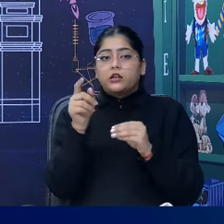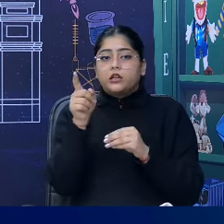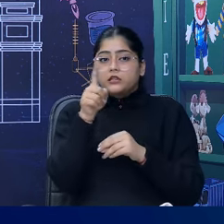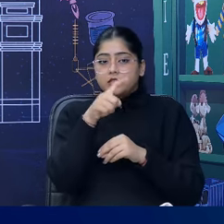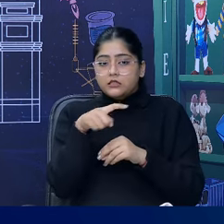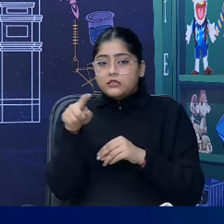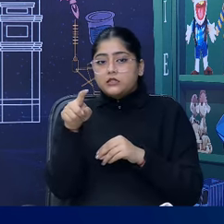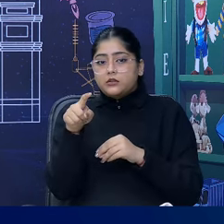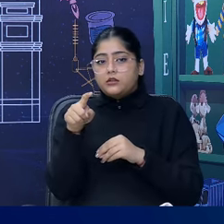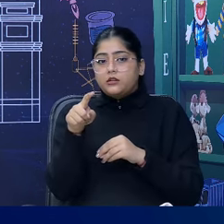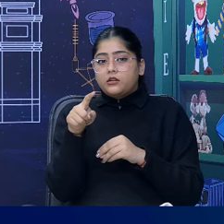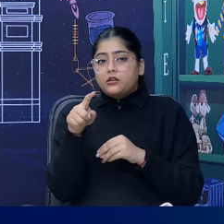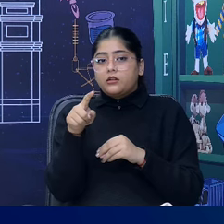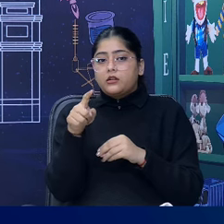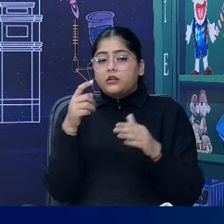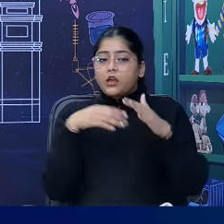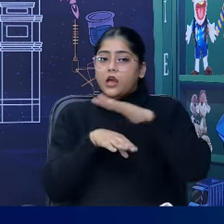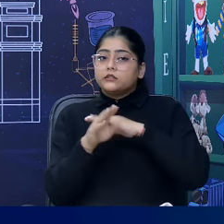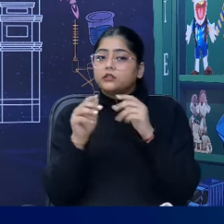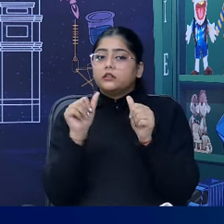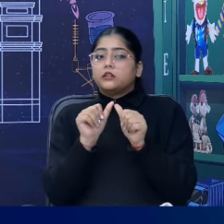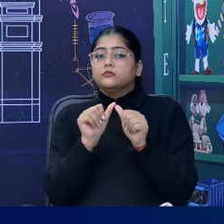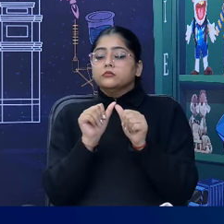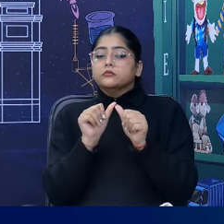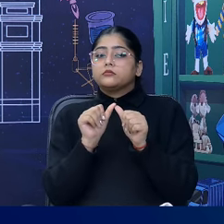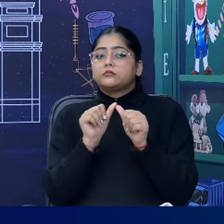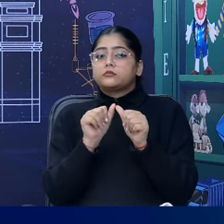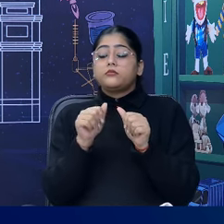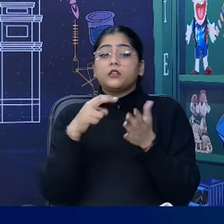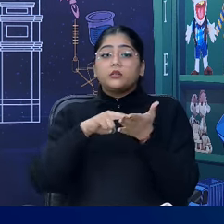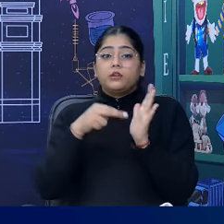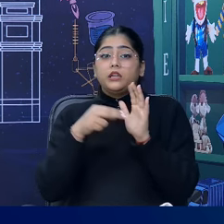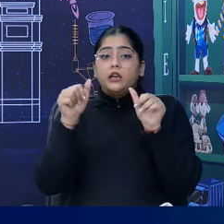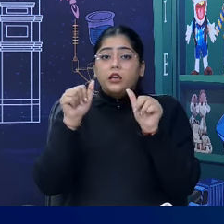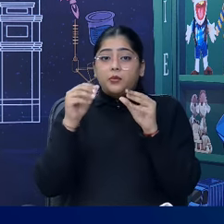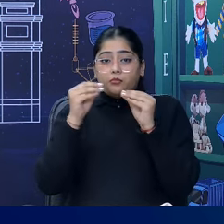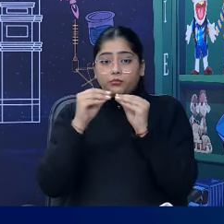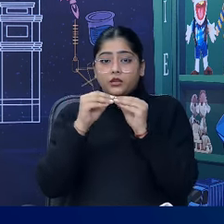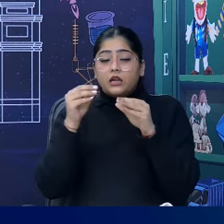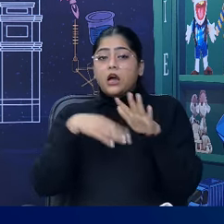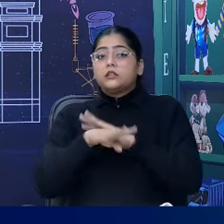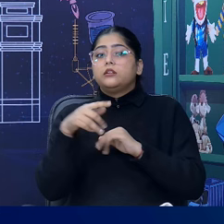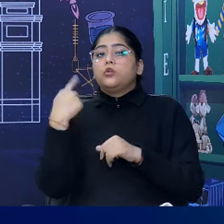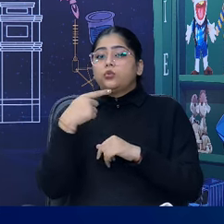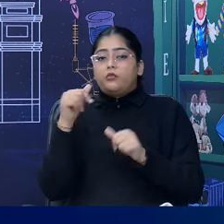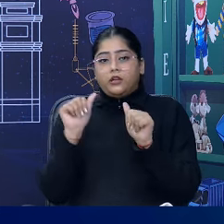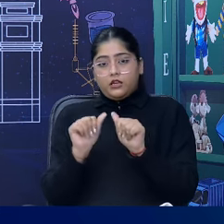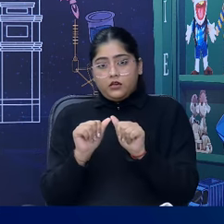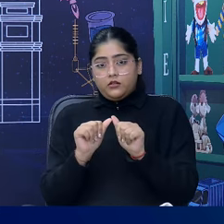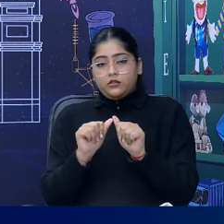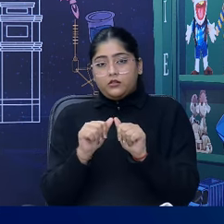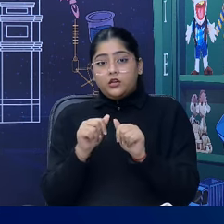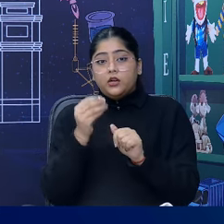or contained in A. Contained in or subset of. Children, be careful about